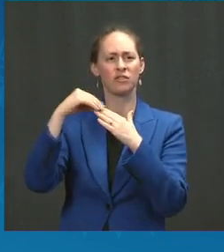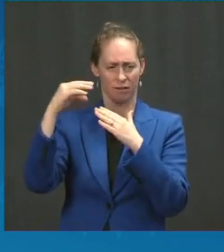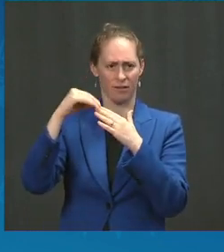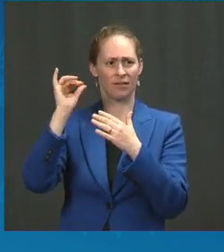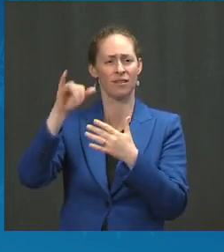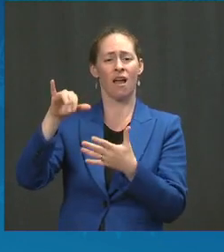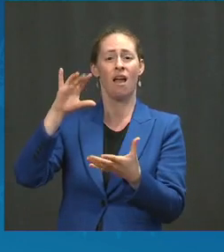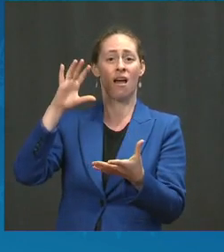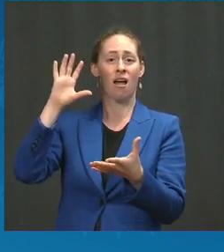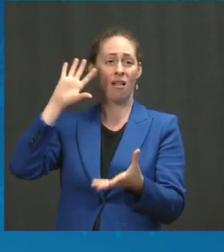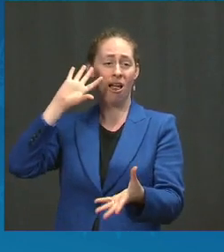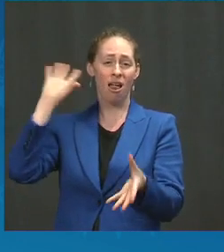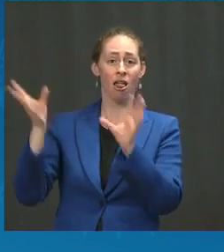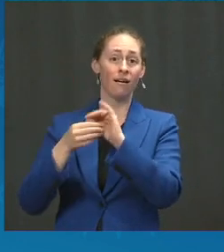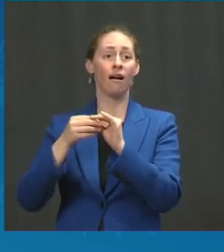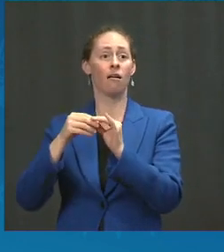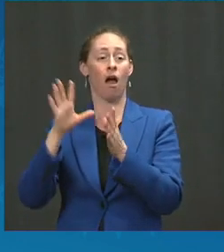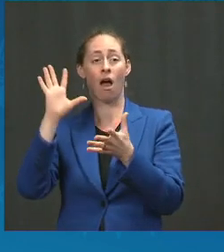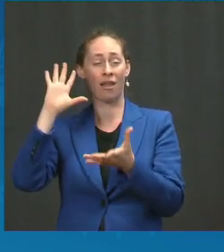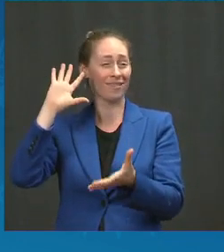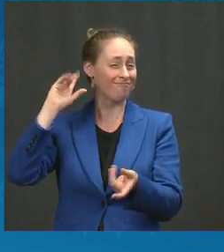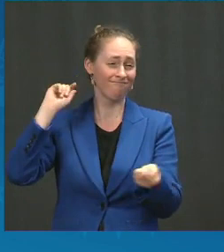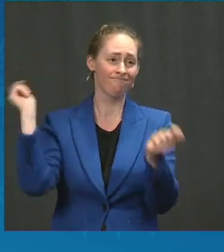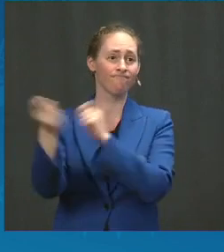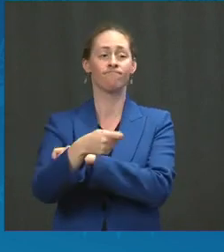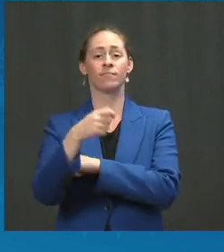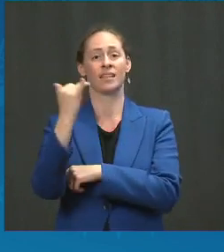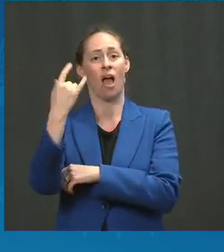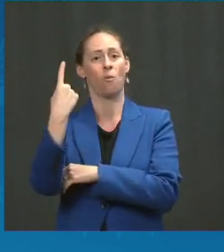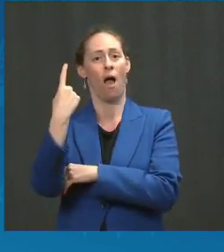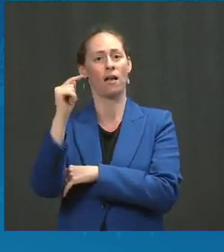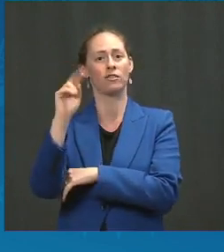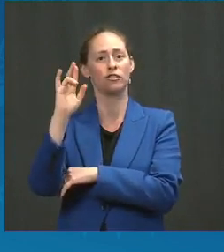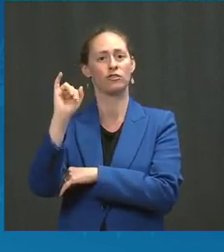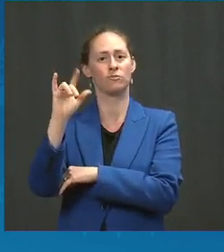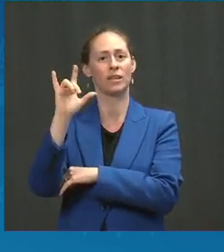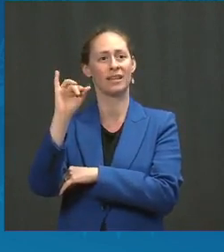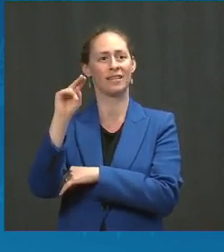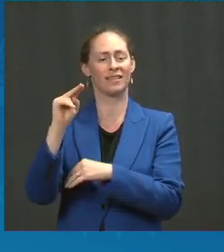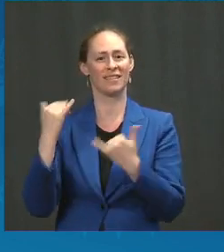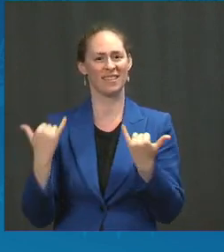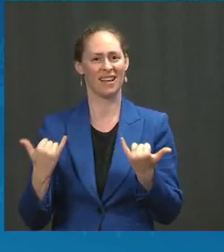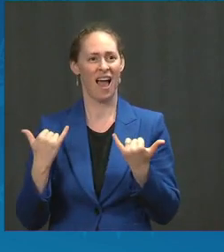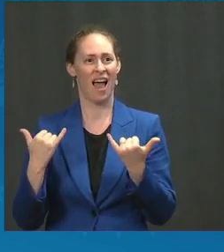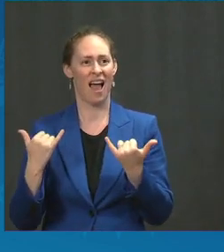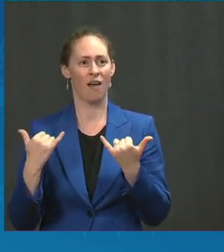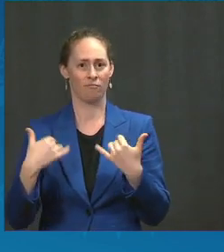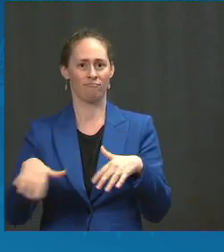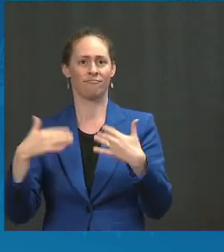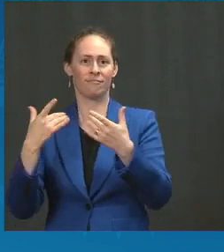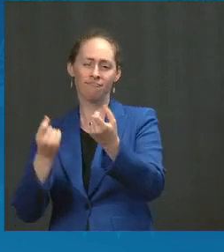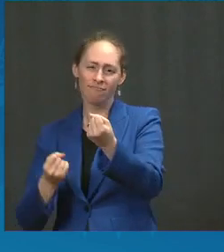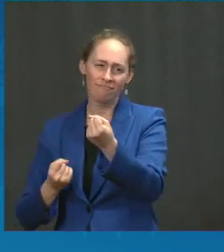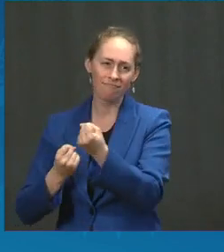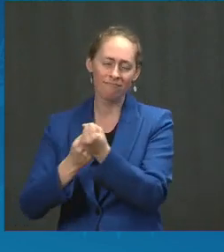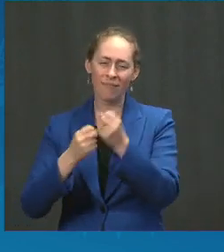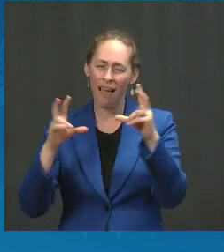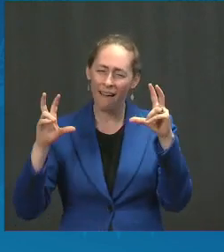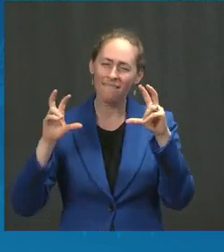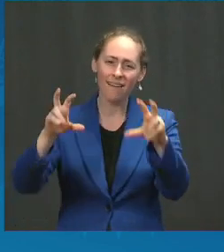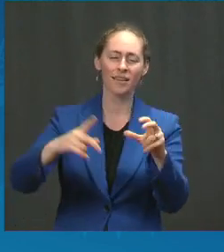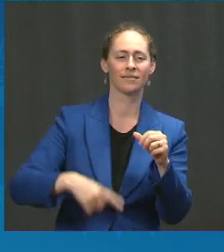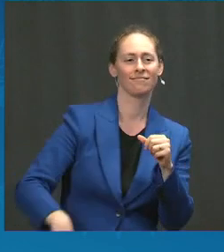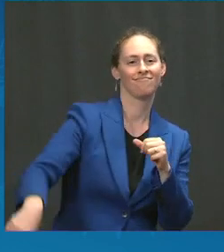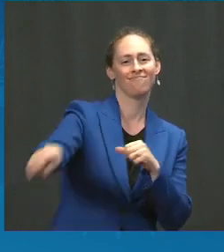committed to delivering billions more swiftly and equitably. Today, you'll learn about our COVID economic injury disaster loan program,